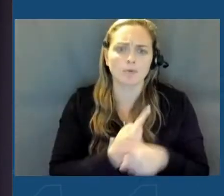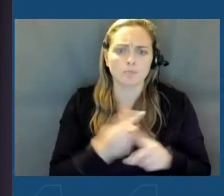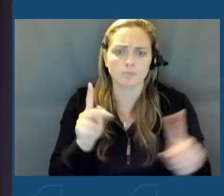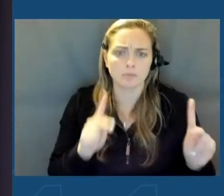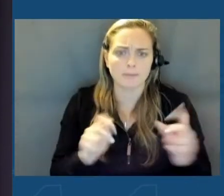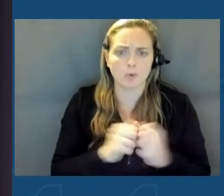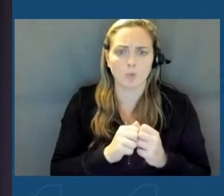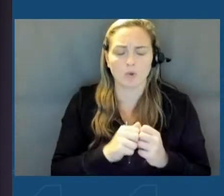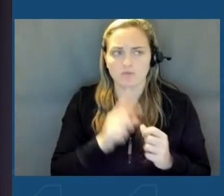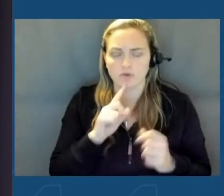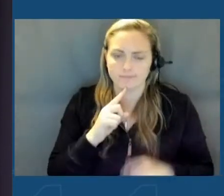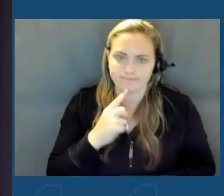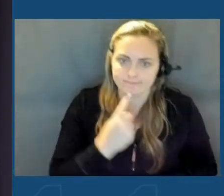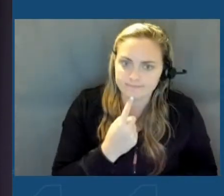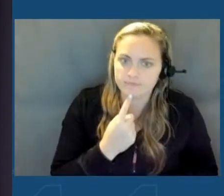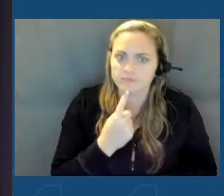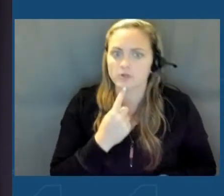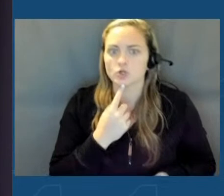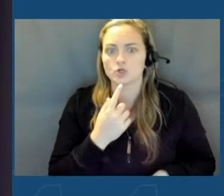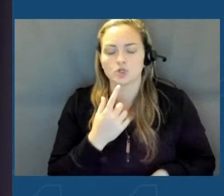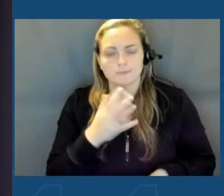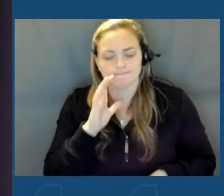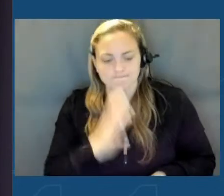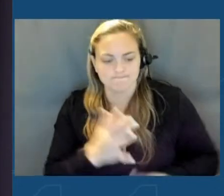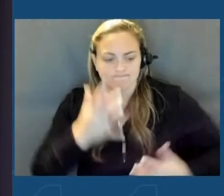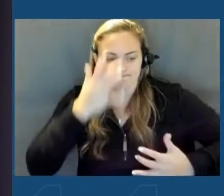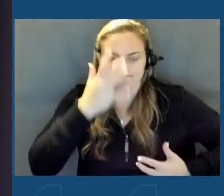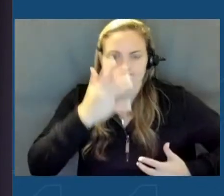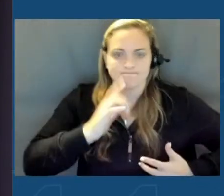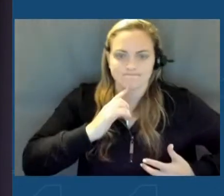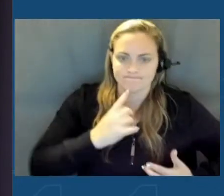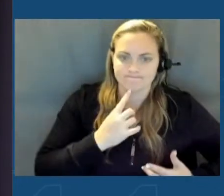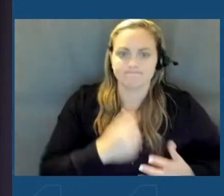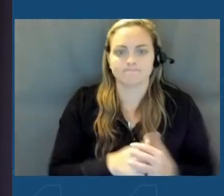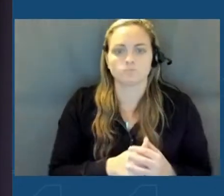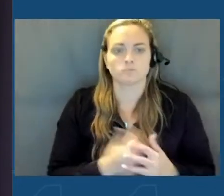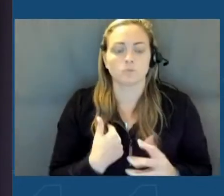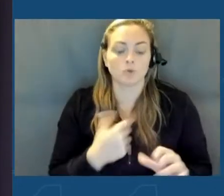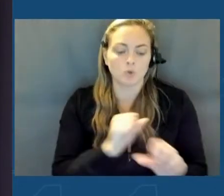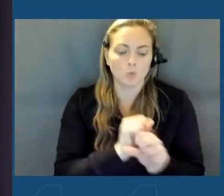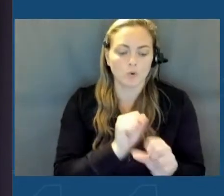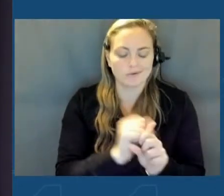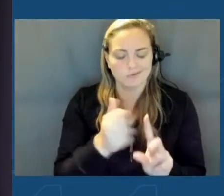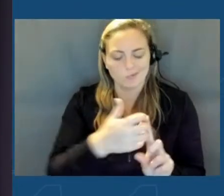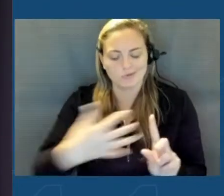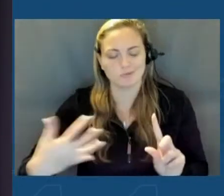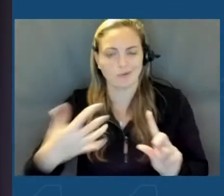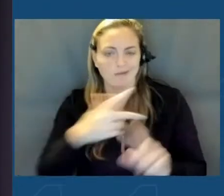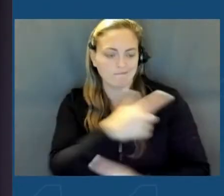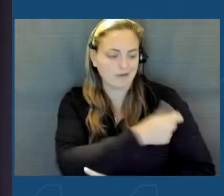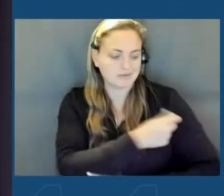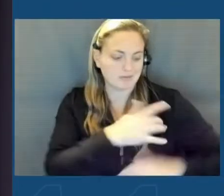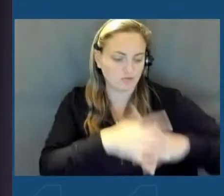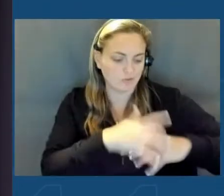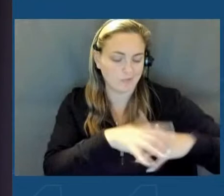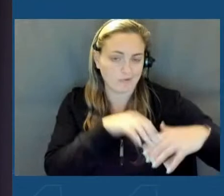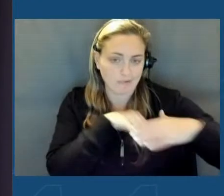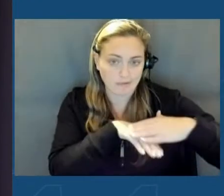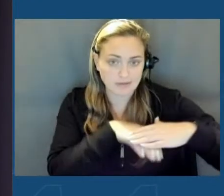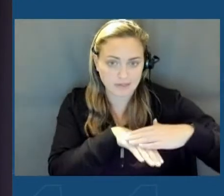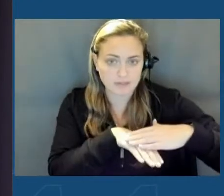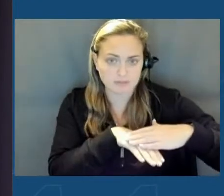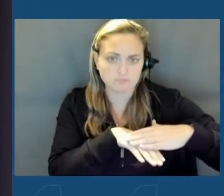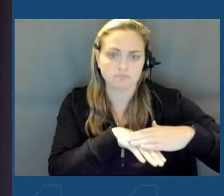very severe symptoms. So again, we are working to expand vaccination access. We